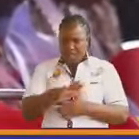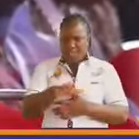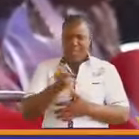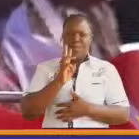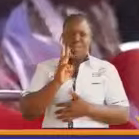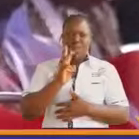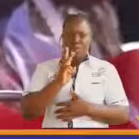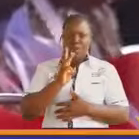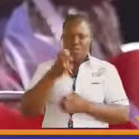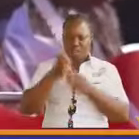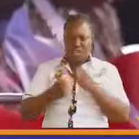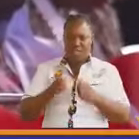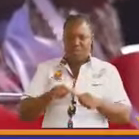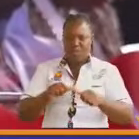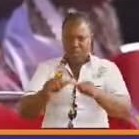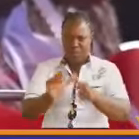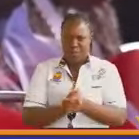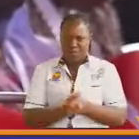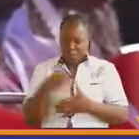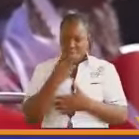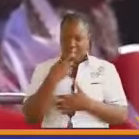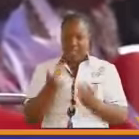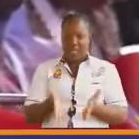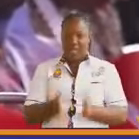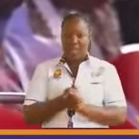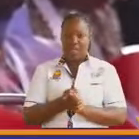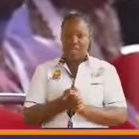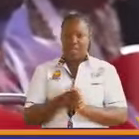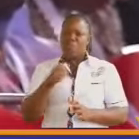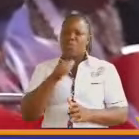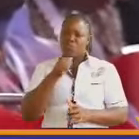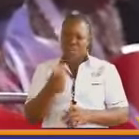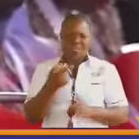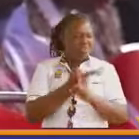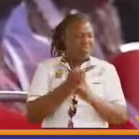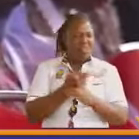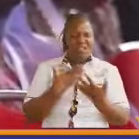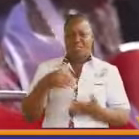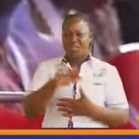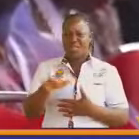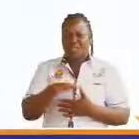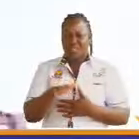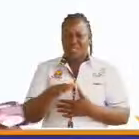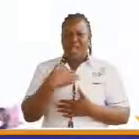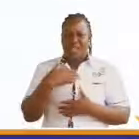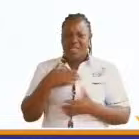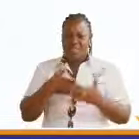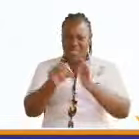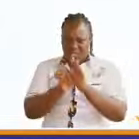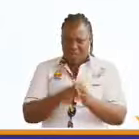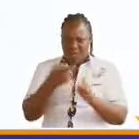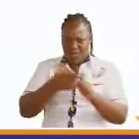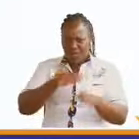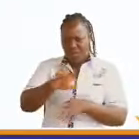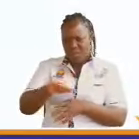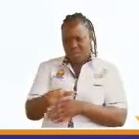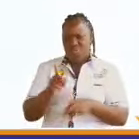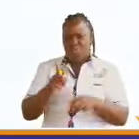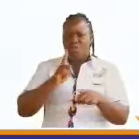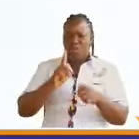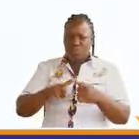endless potential. And we are here, we have no contradiction being present as leadership from this region to